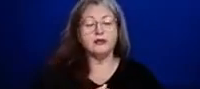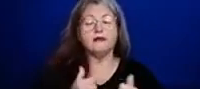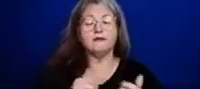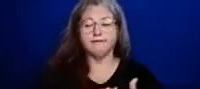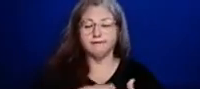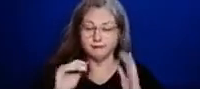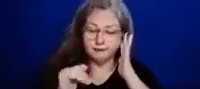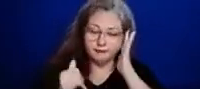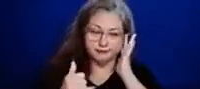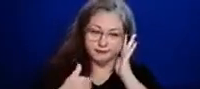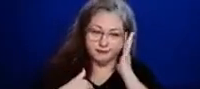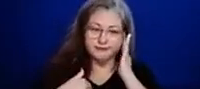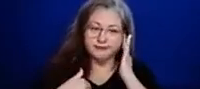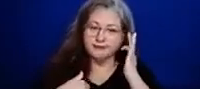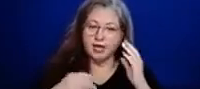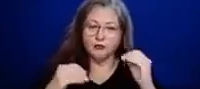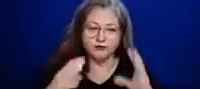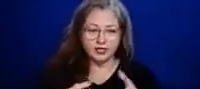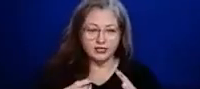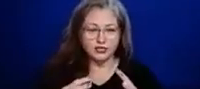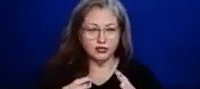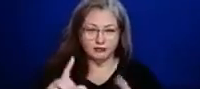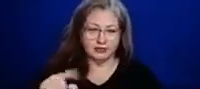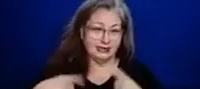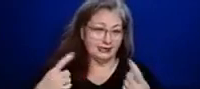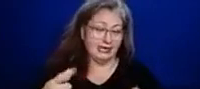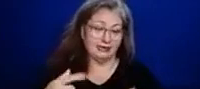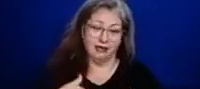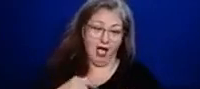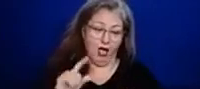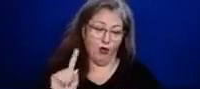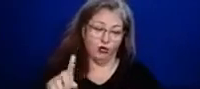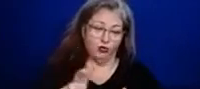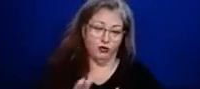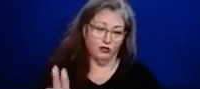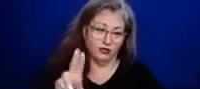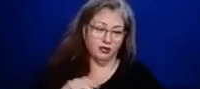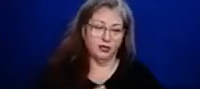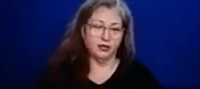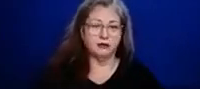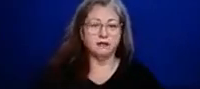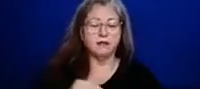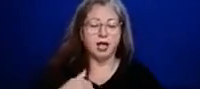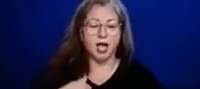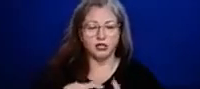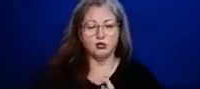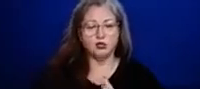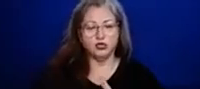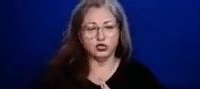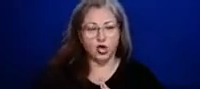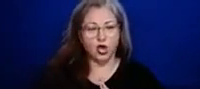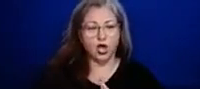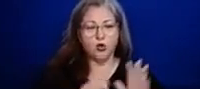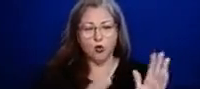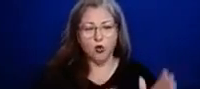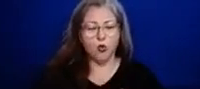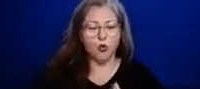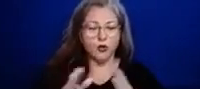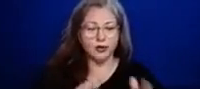I've always been a professor, and ever since university, I started